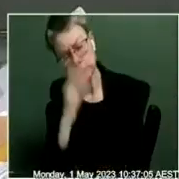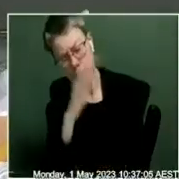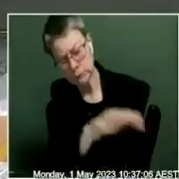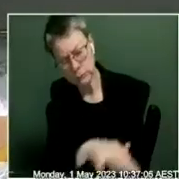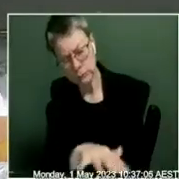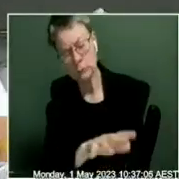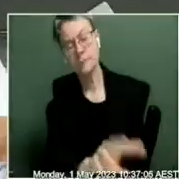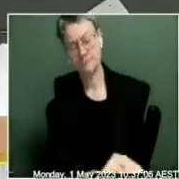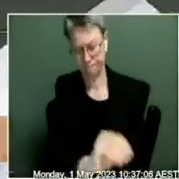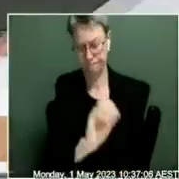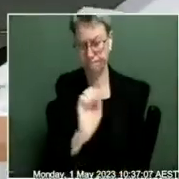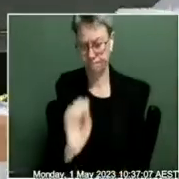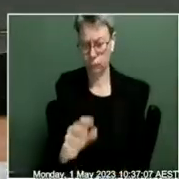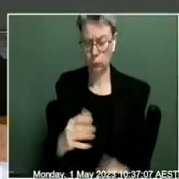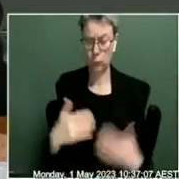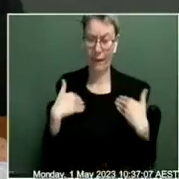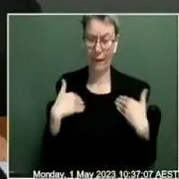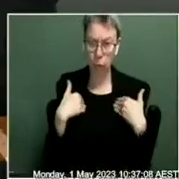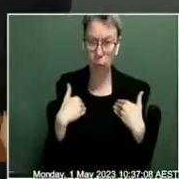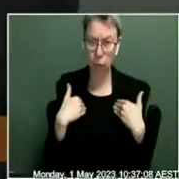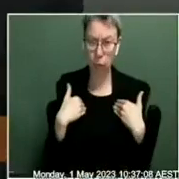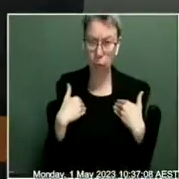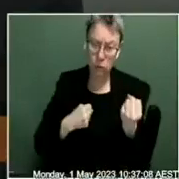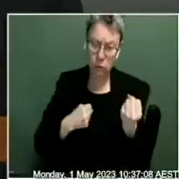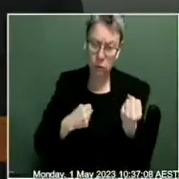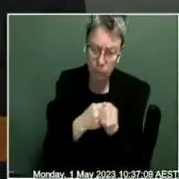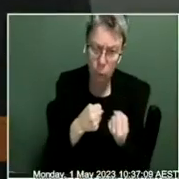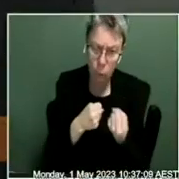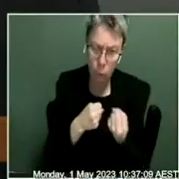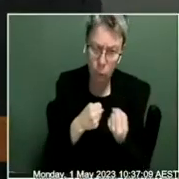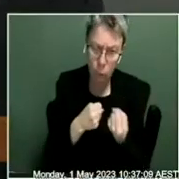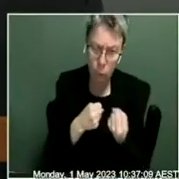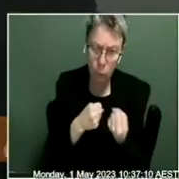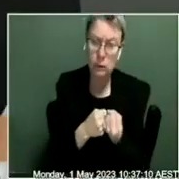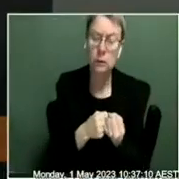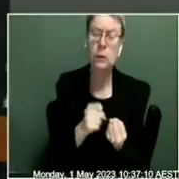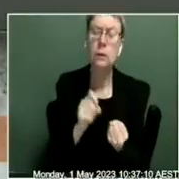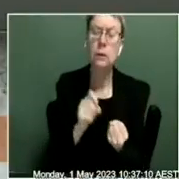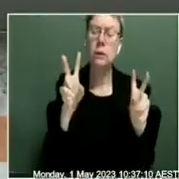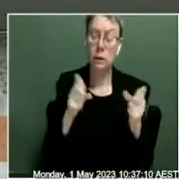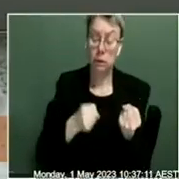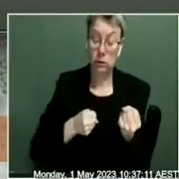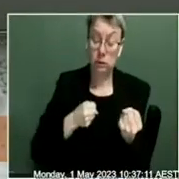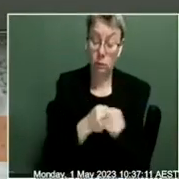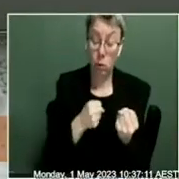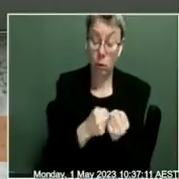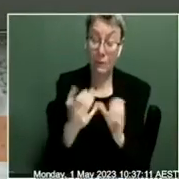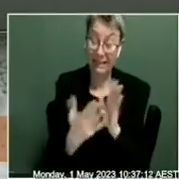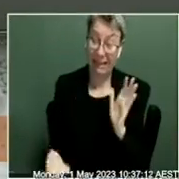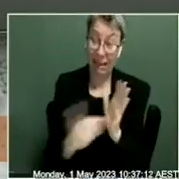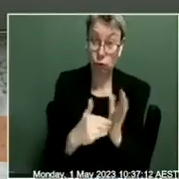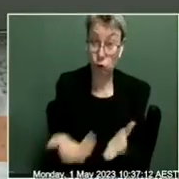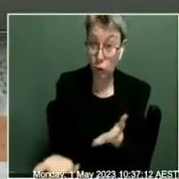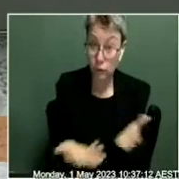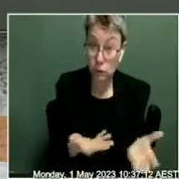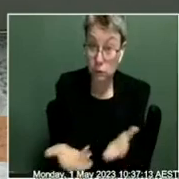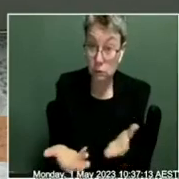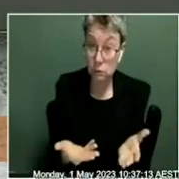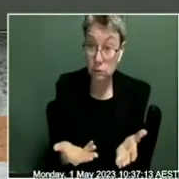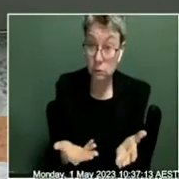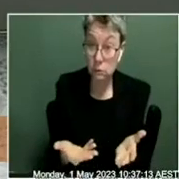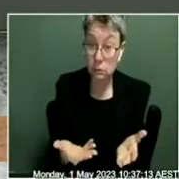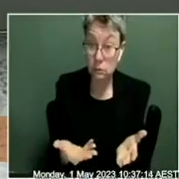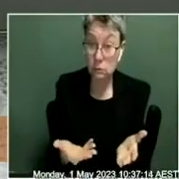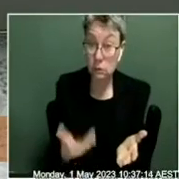services or that are being put on, or is this simply referring into the same pool of